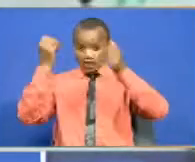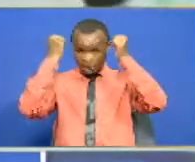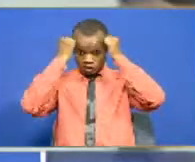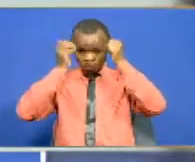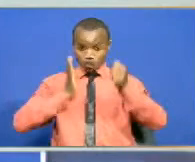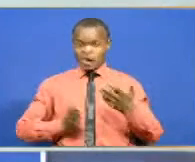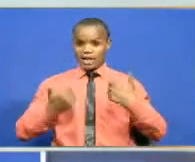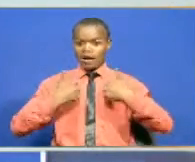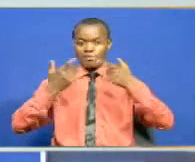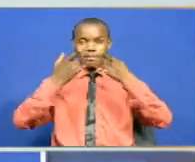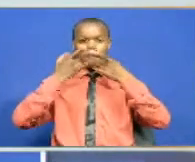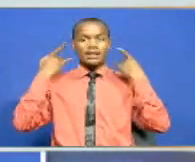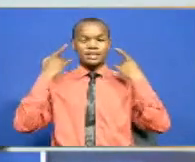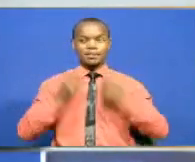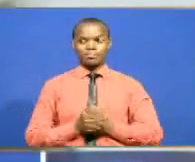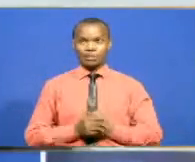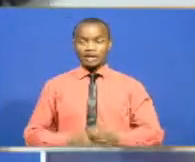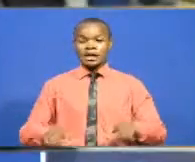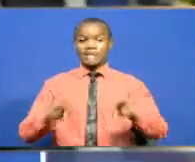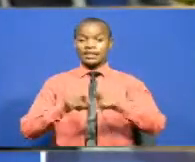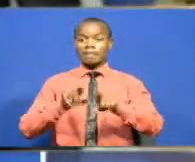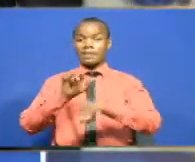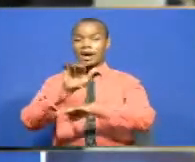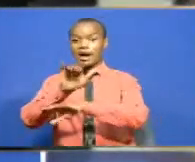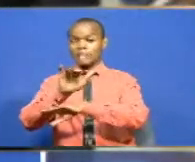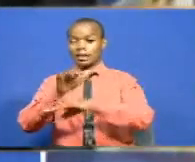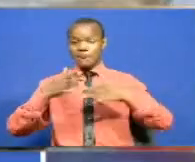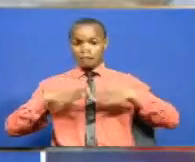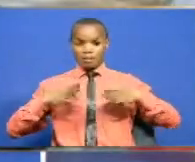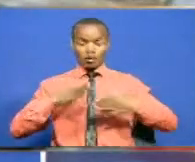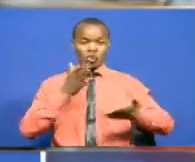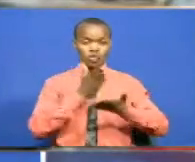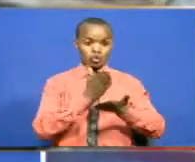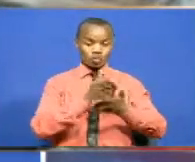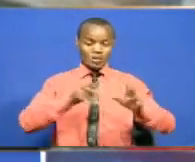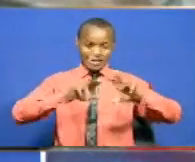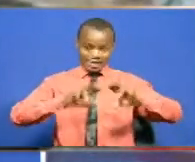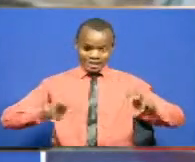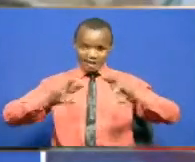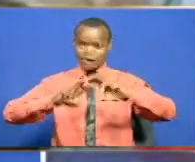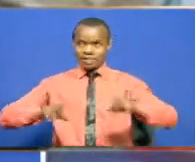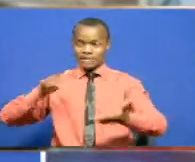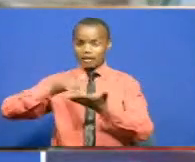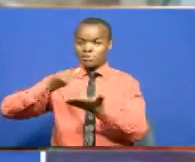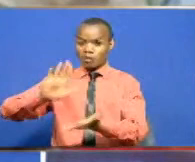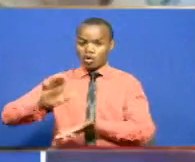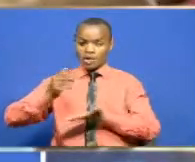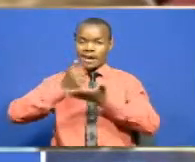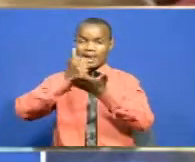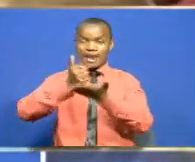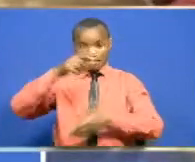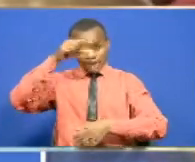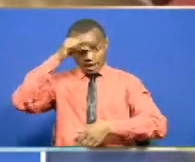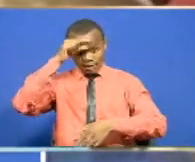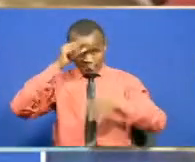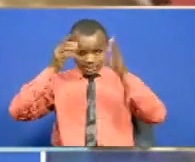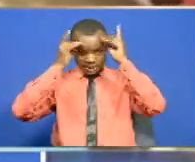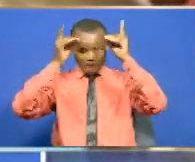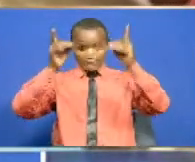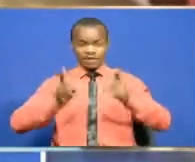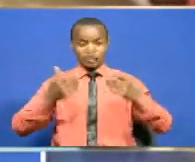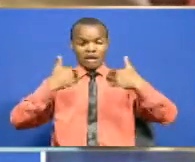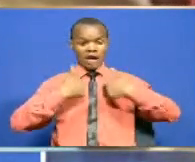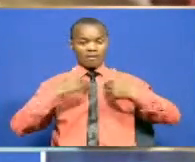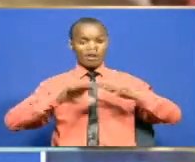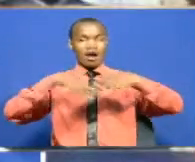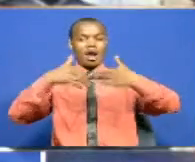to challenge Kenyan researchers to embark on post-COVID-19 recovery research to help the government make informed decisions about